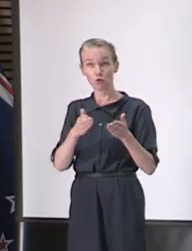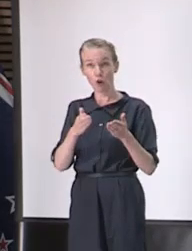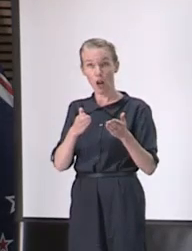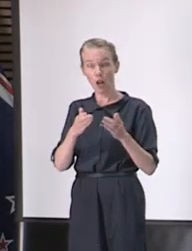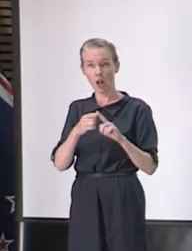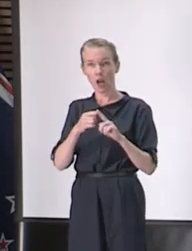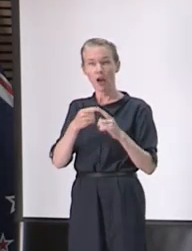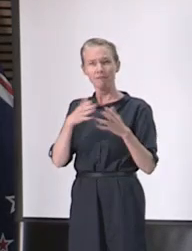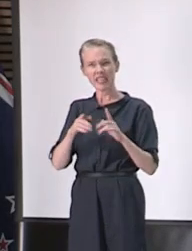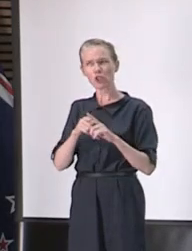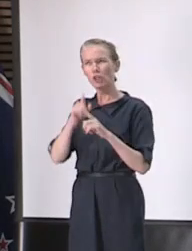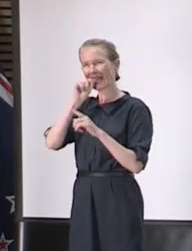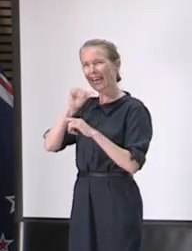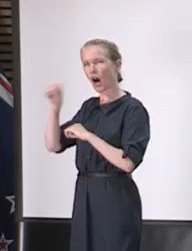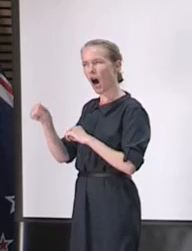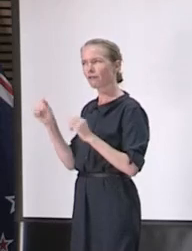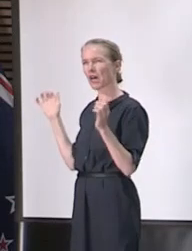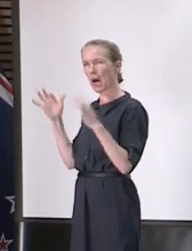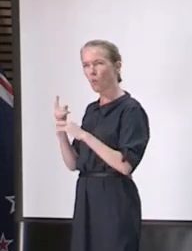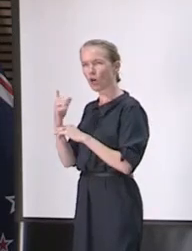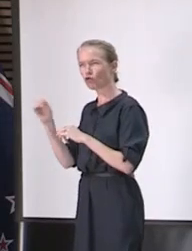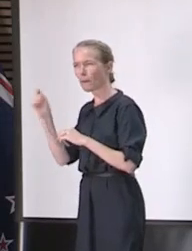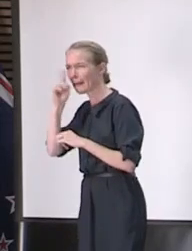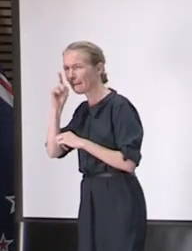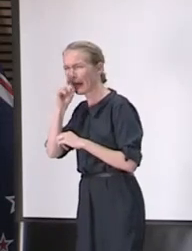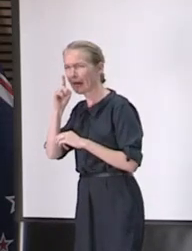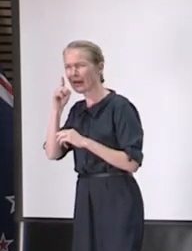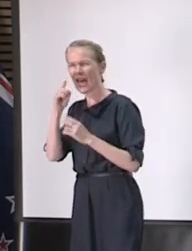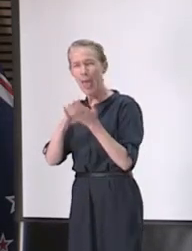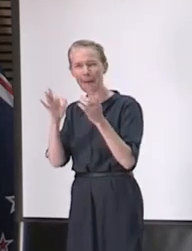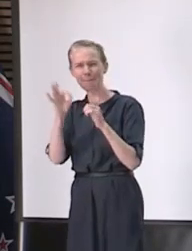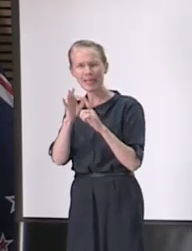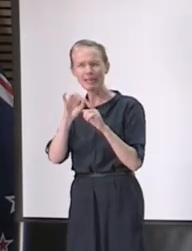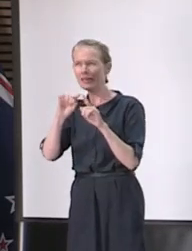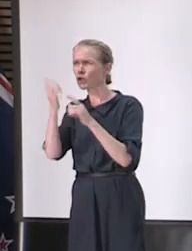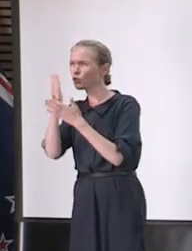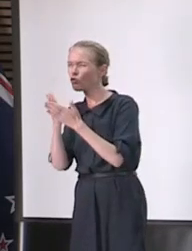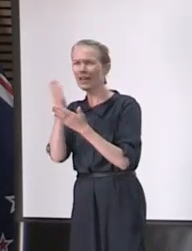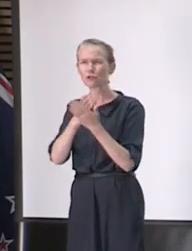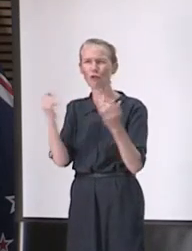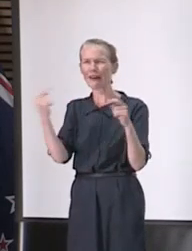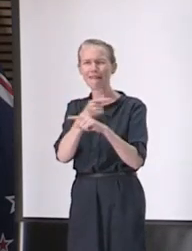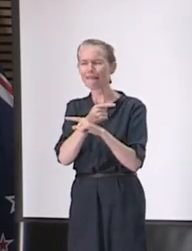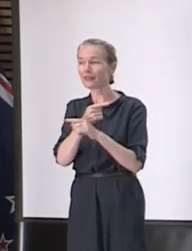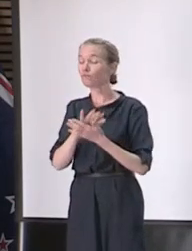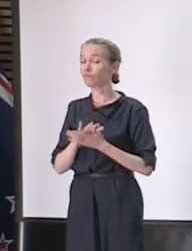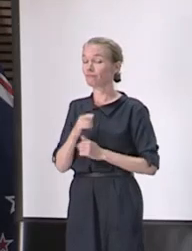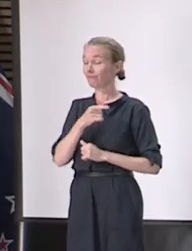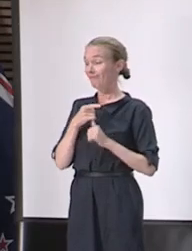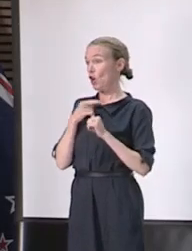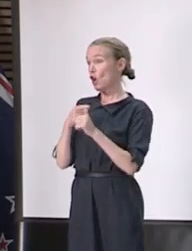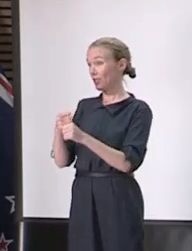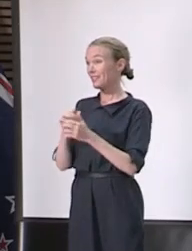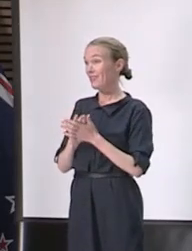understand the rules. No, you've heard me clearly outline them. This is only intended, we hope, to be a very,